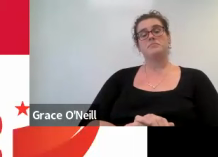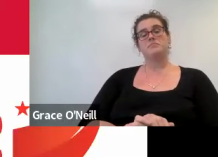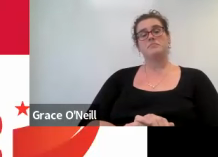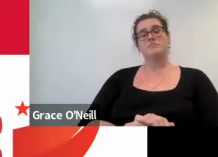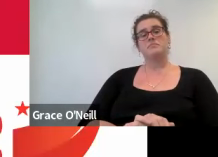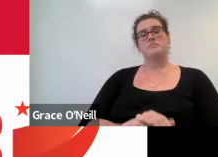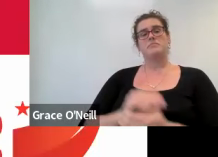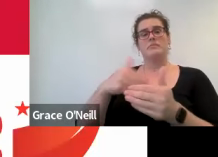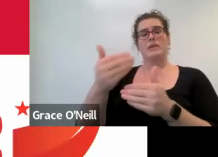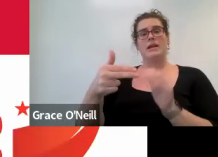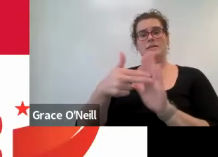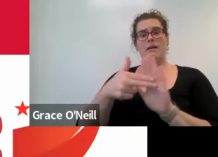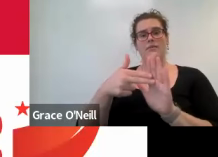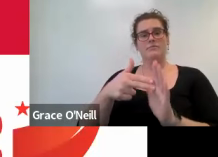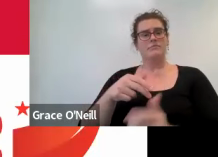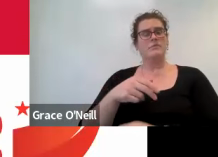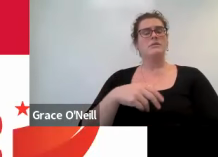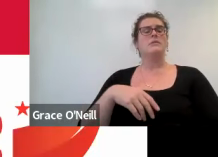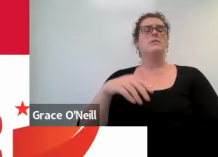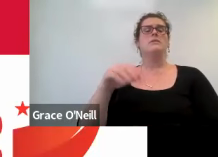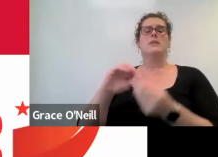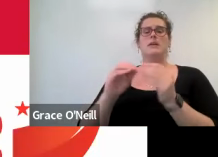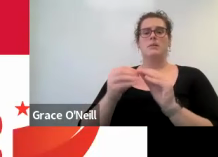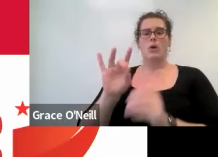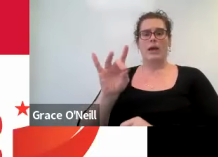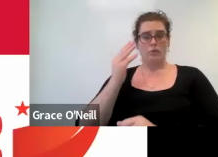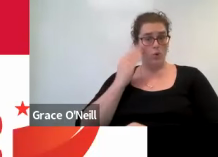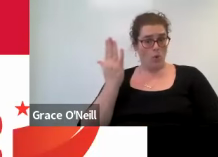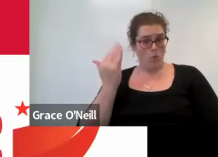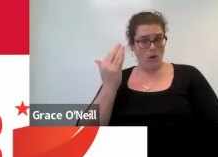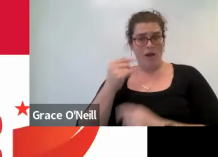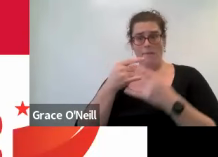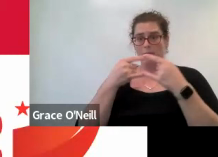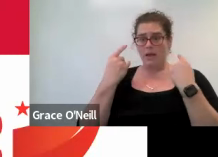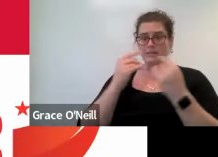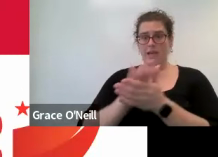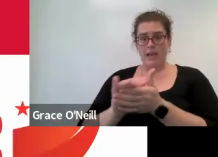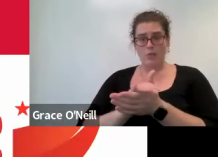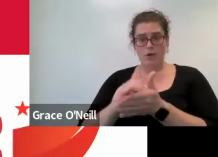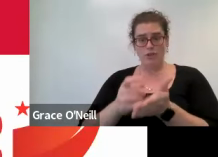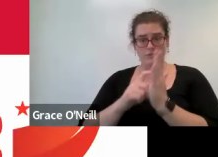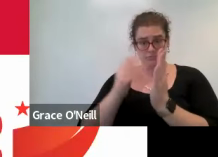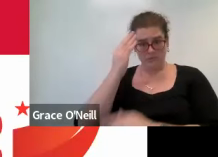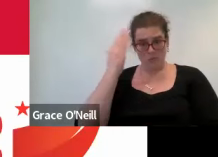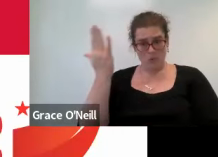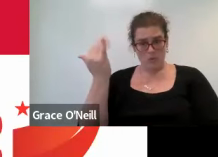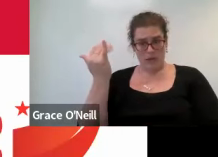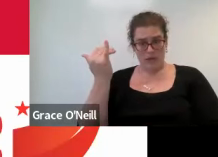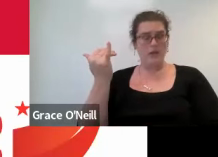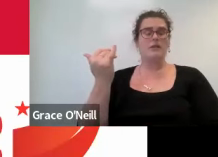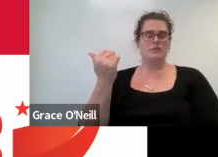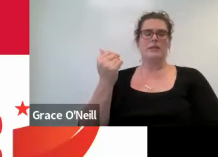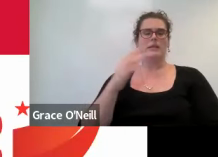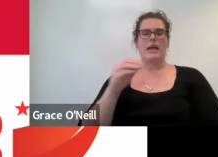why masking and hand washing are needed? And 82% understood why they were needed,